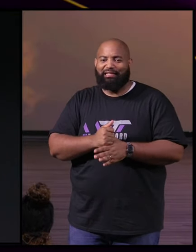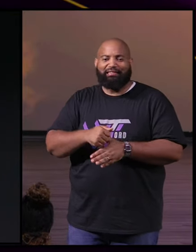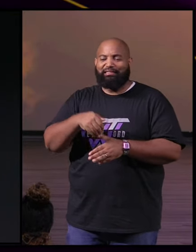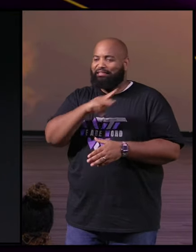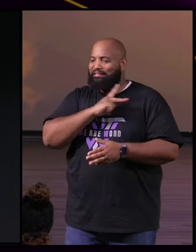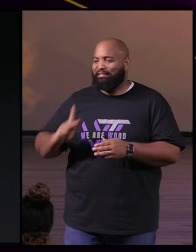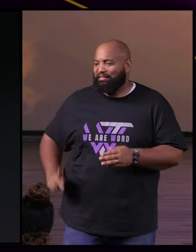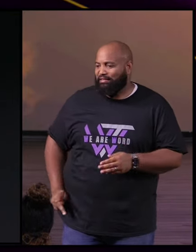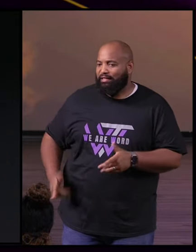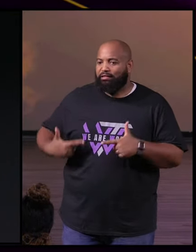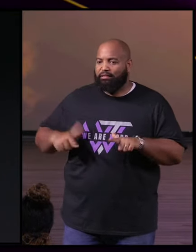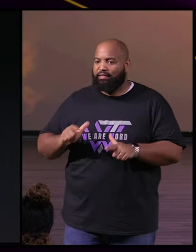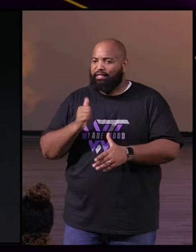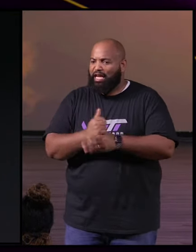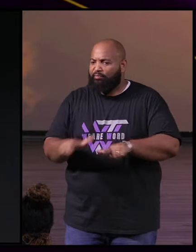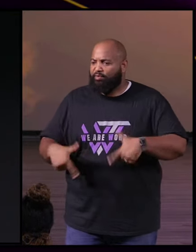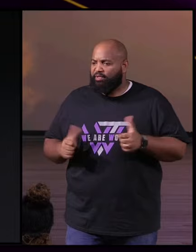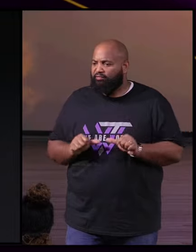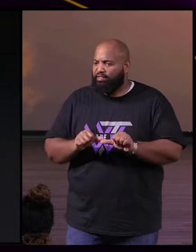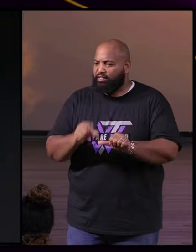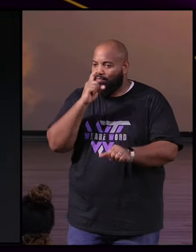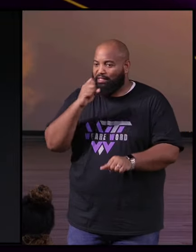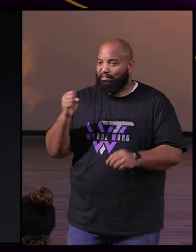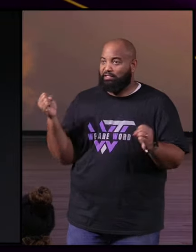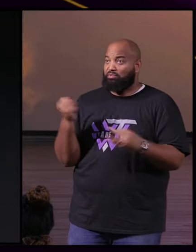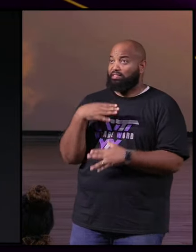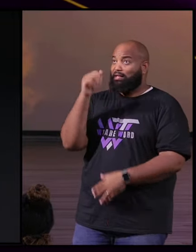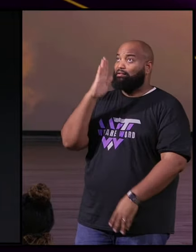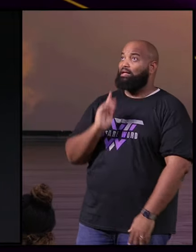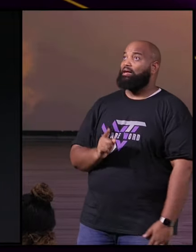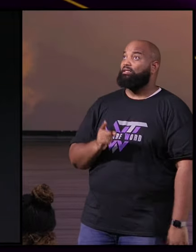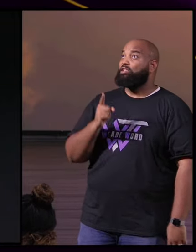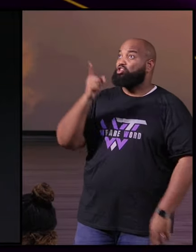Pharaoh let him live because he was scared of God.